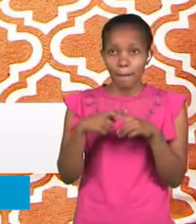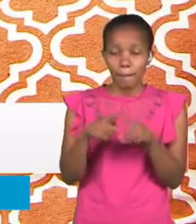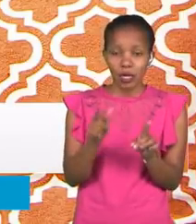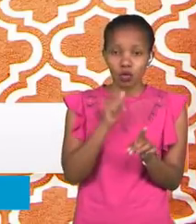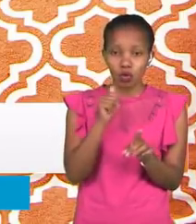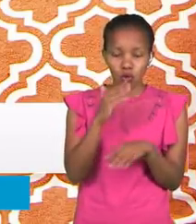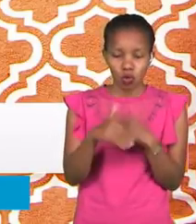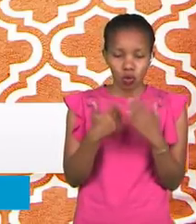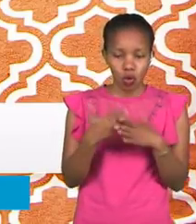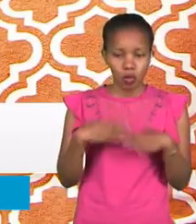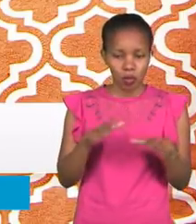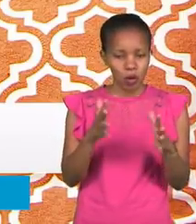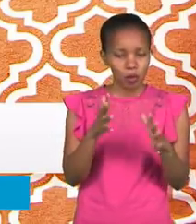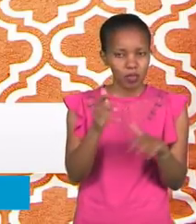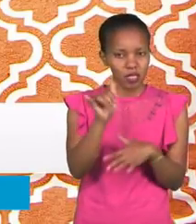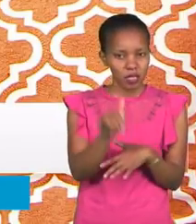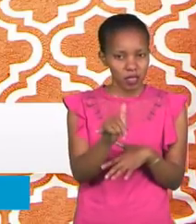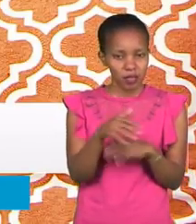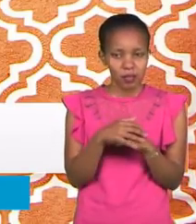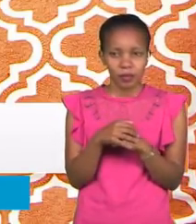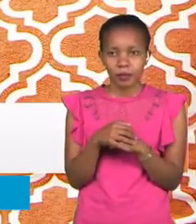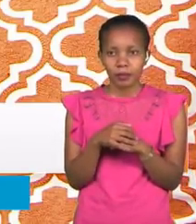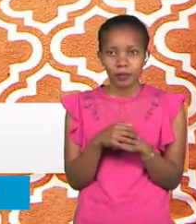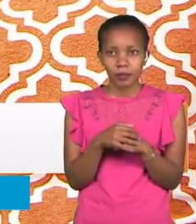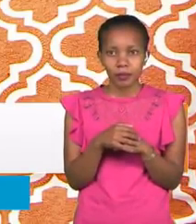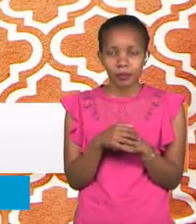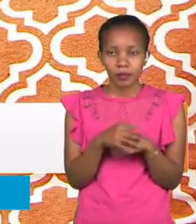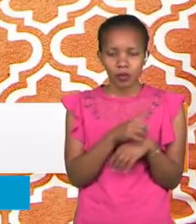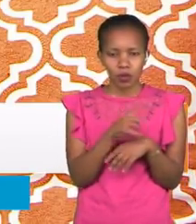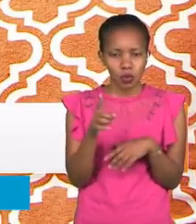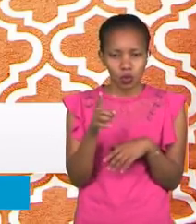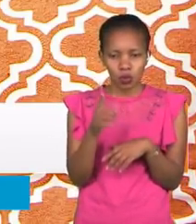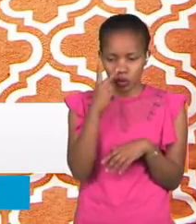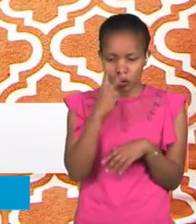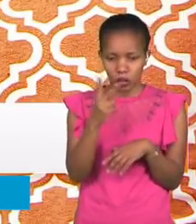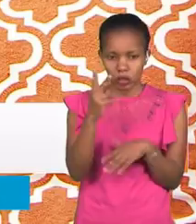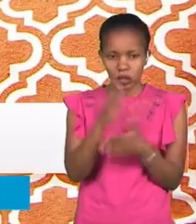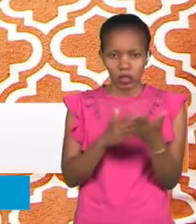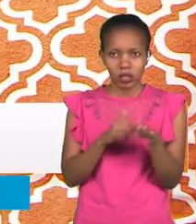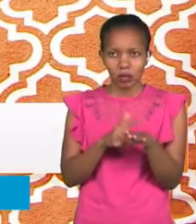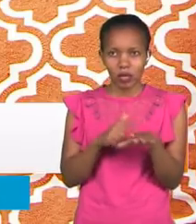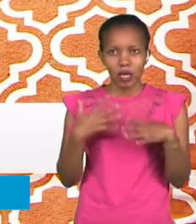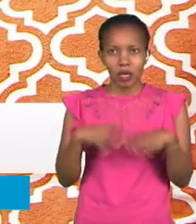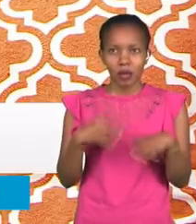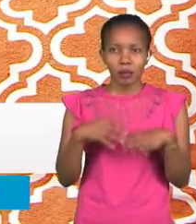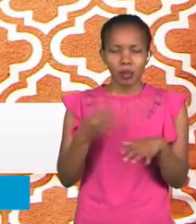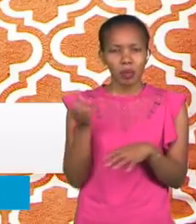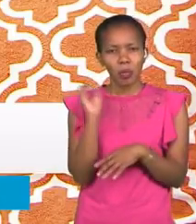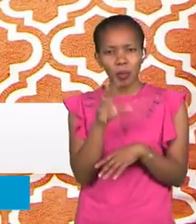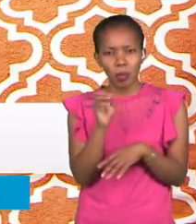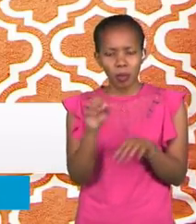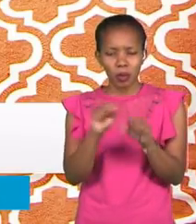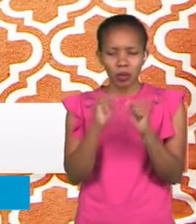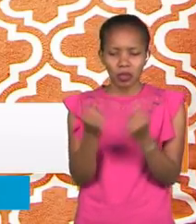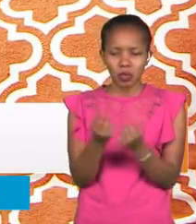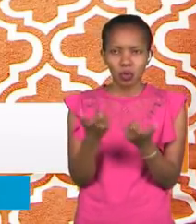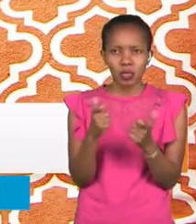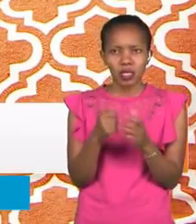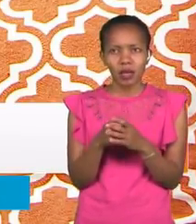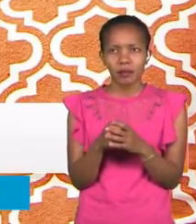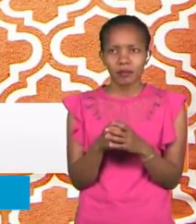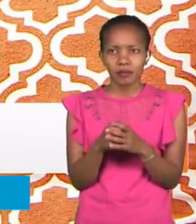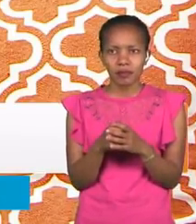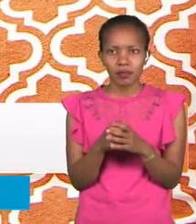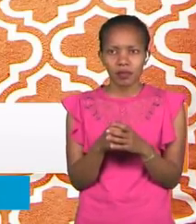everyone appreciates it. It's true. It's a true story. Yeah. And you'll find that sometimes people will post on your social media space